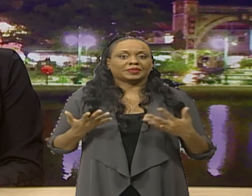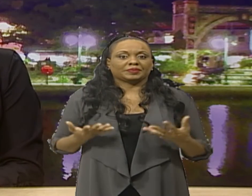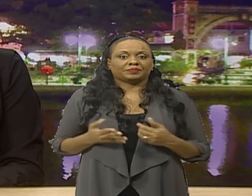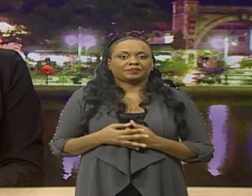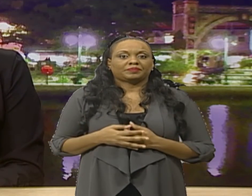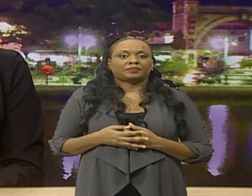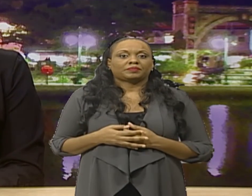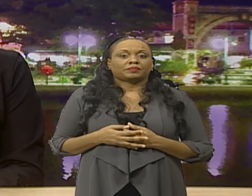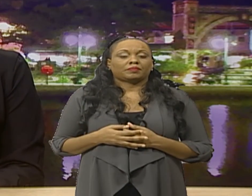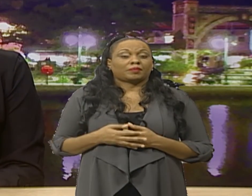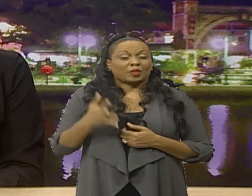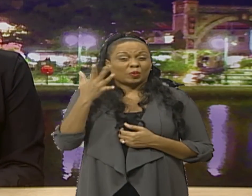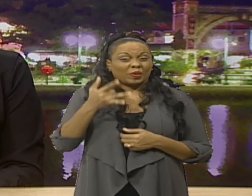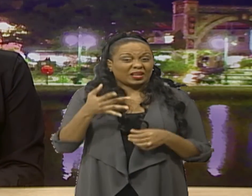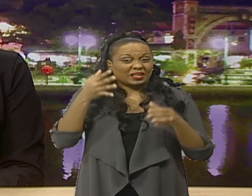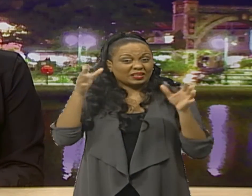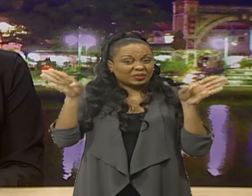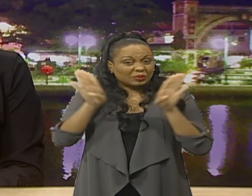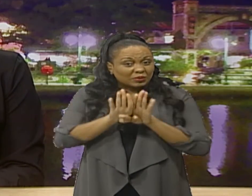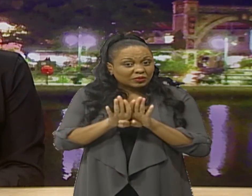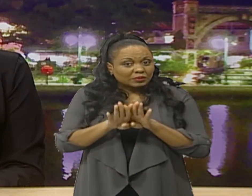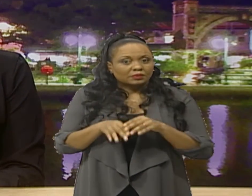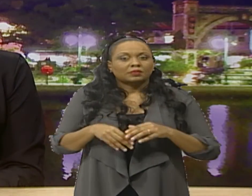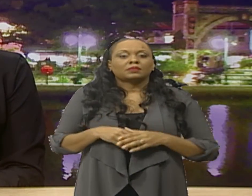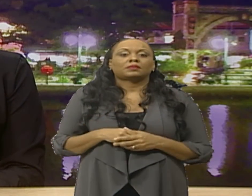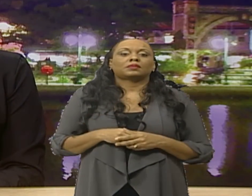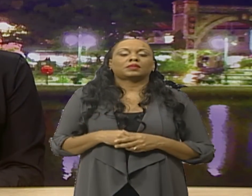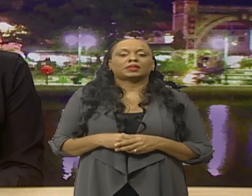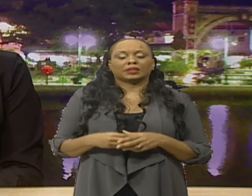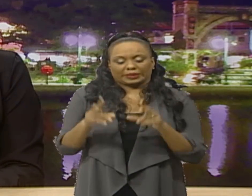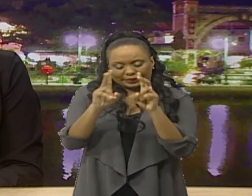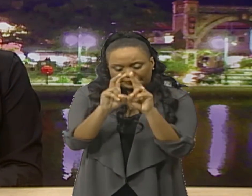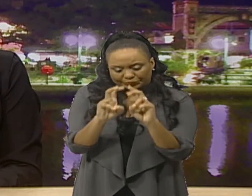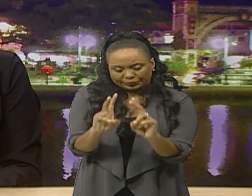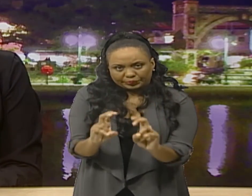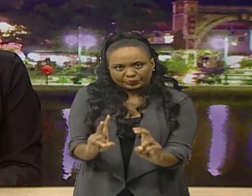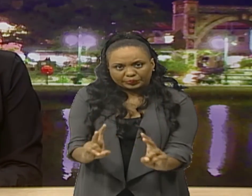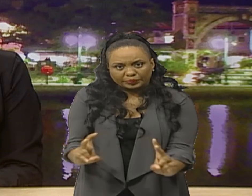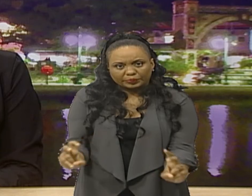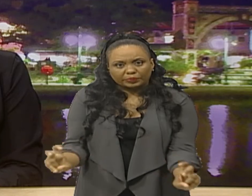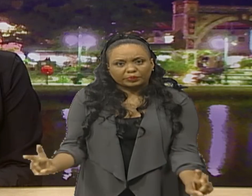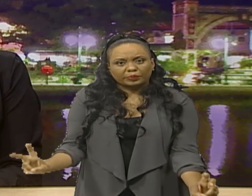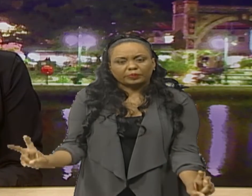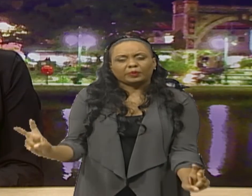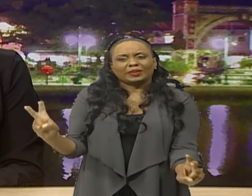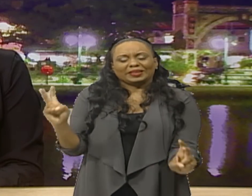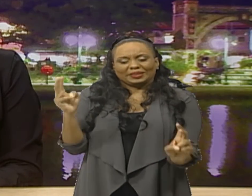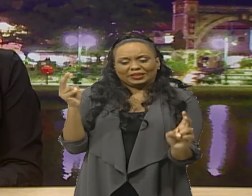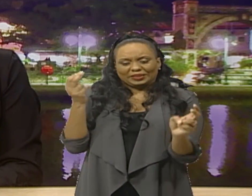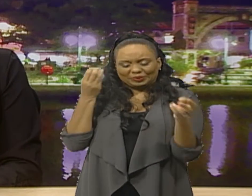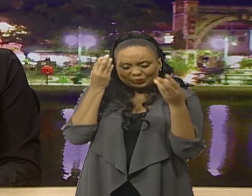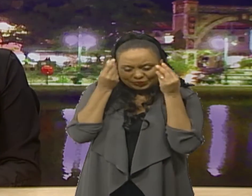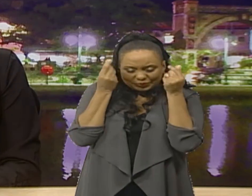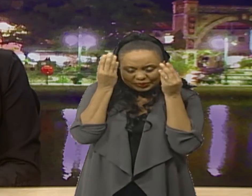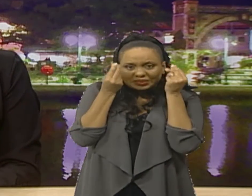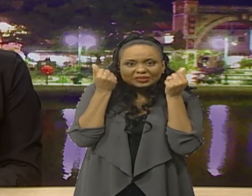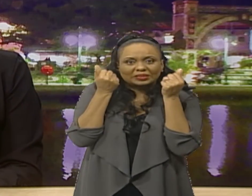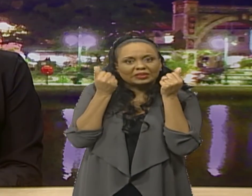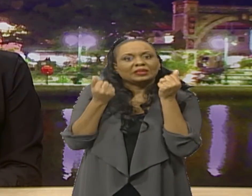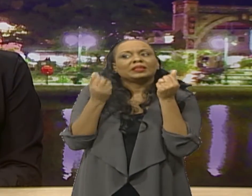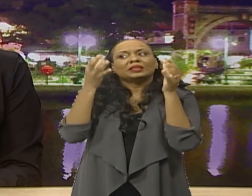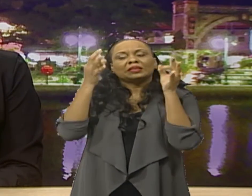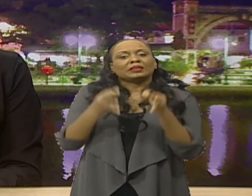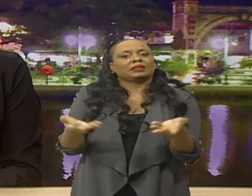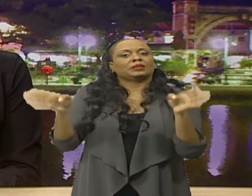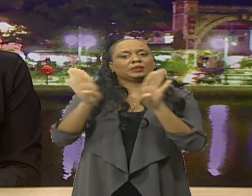the decision to close the refinery was taken after detailed analysis and deep introspection. He told the nation his government